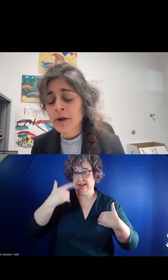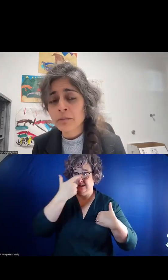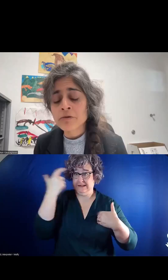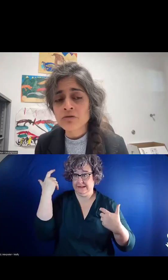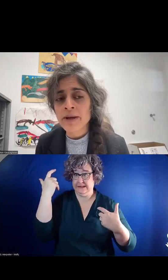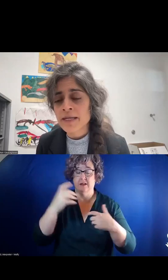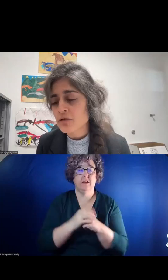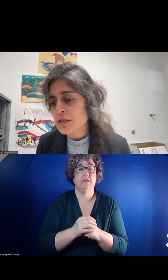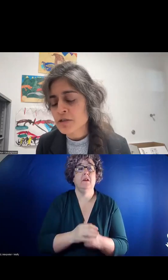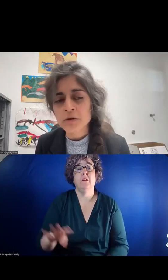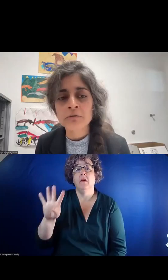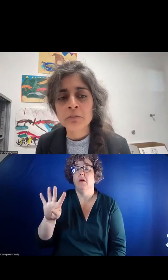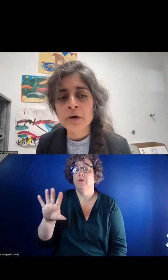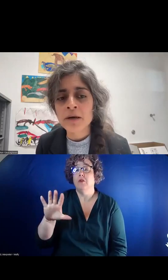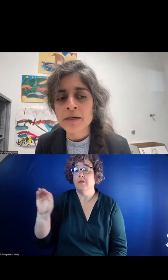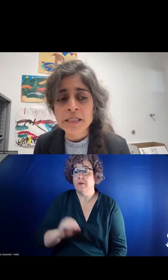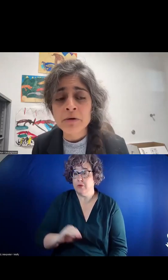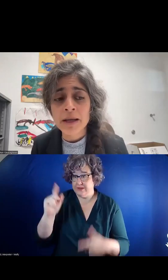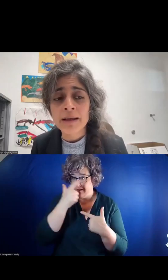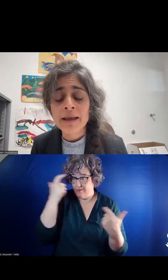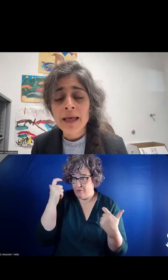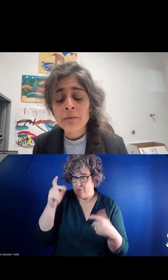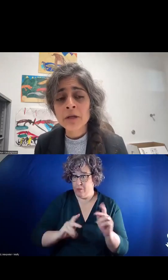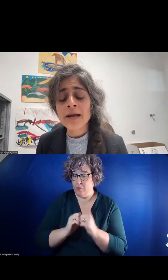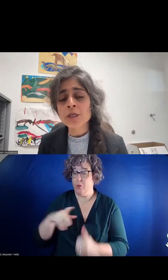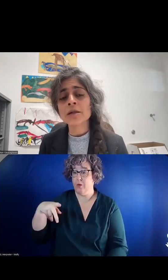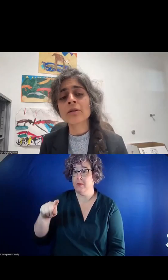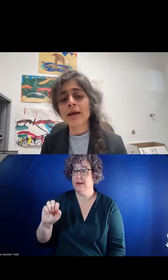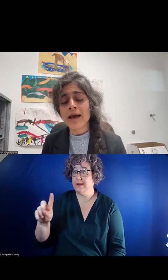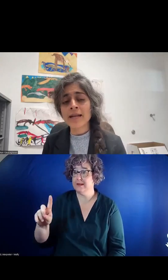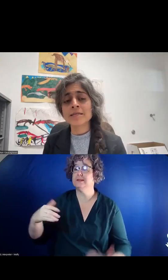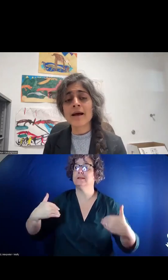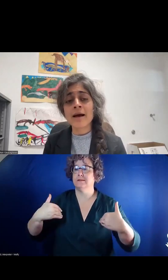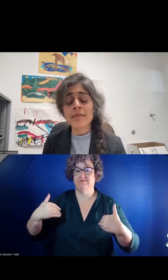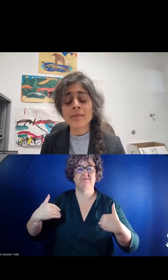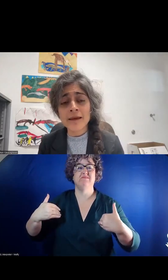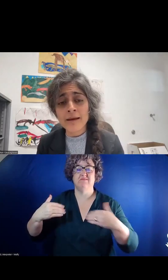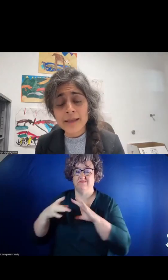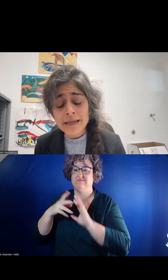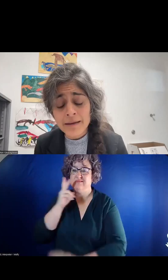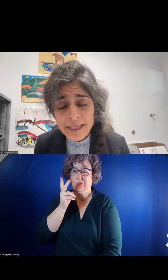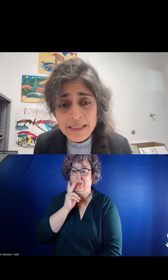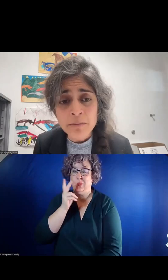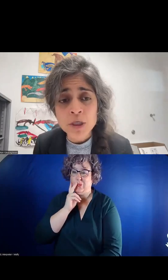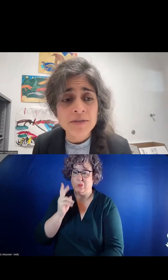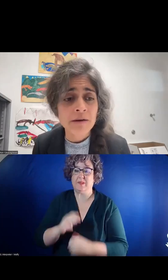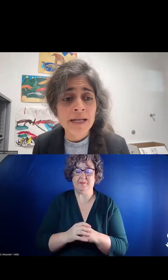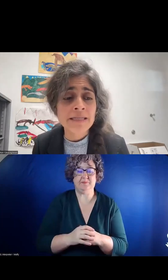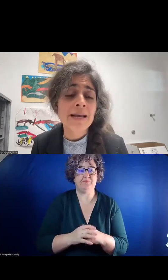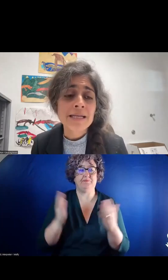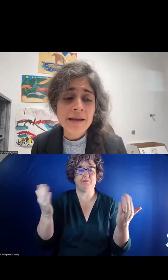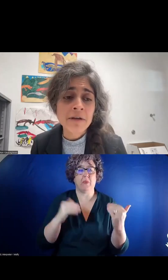people with post-traumatic stress disorder report current smoking. And when you actually look at the consumption